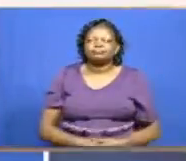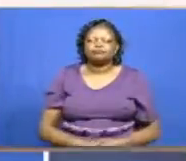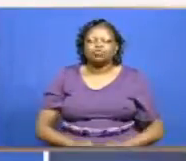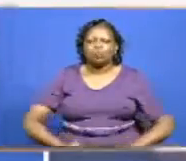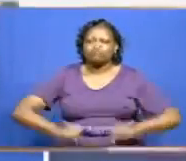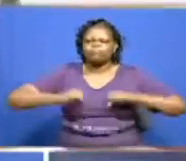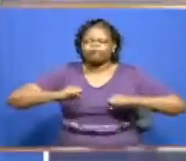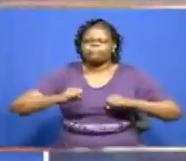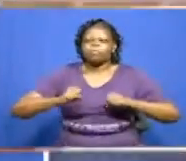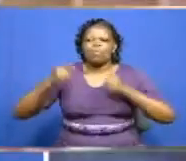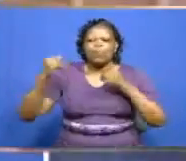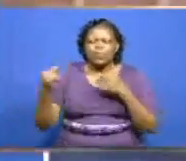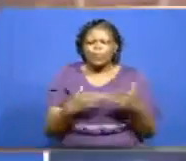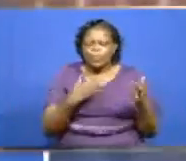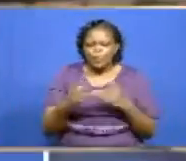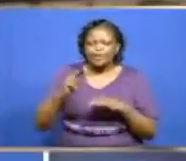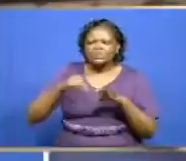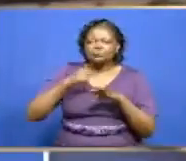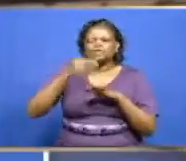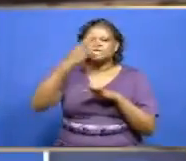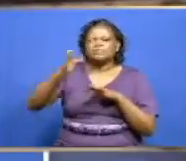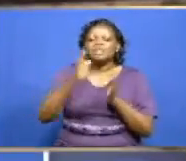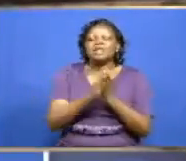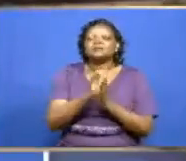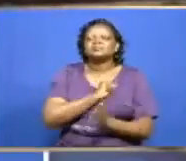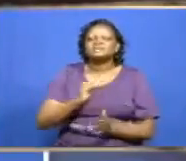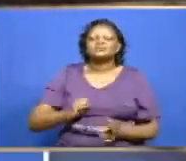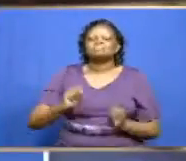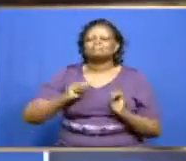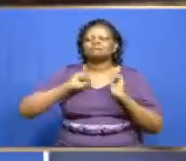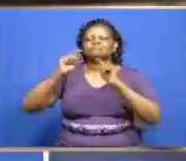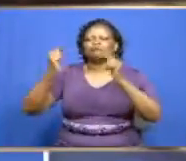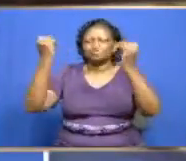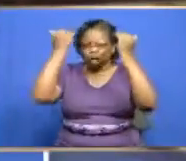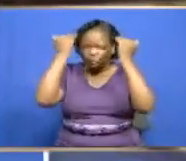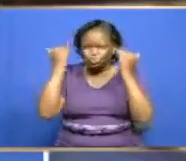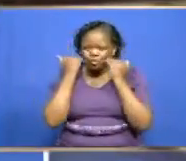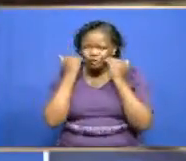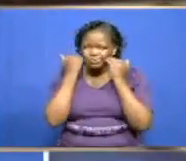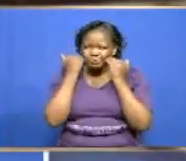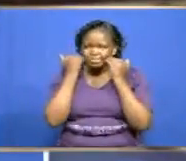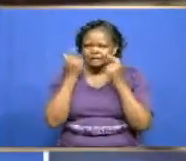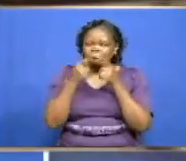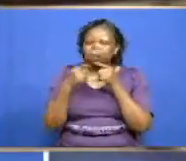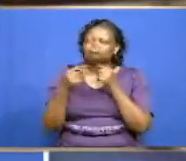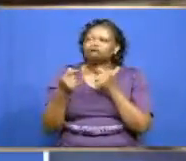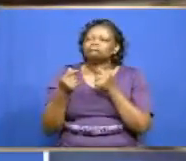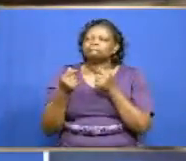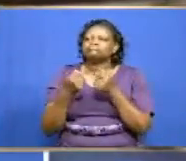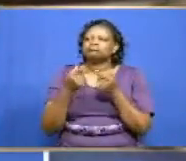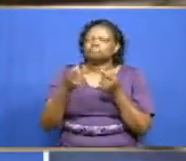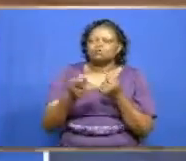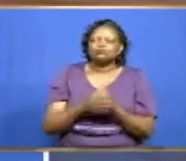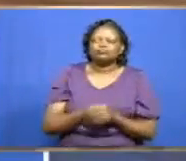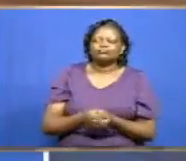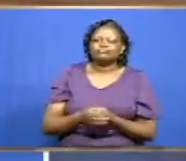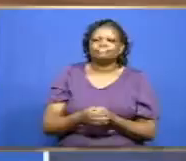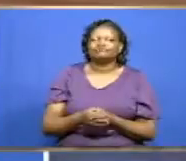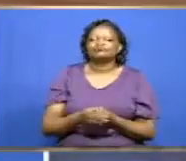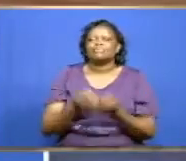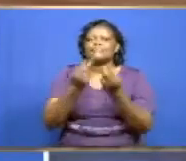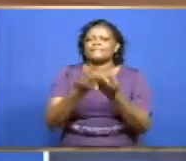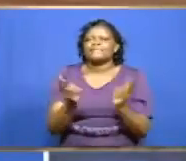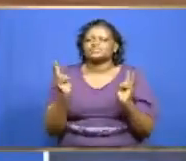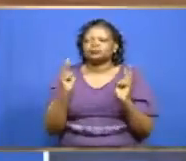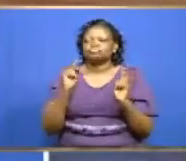National Assembly and the Senate that ended up in court saw the Senate emerge victorious. A 3-judge bench nullified 23